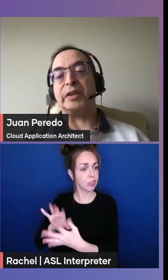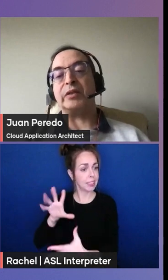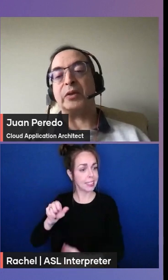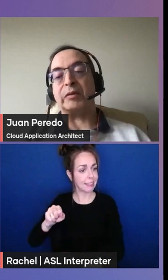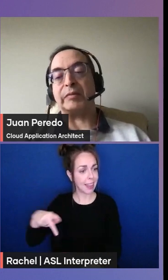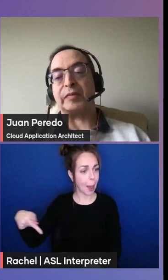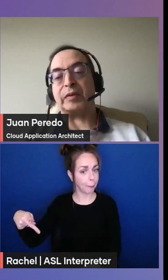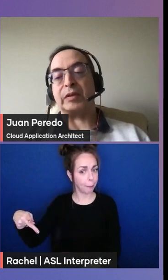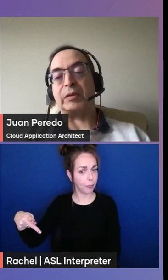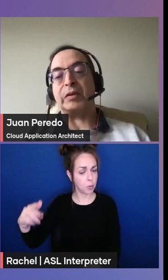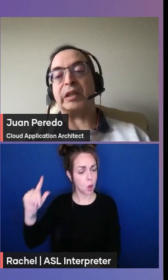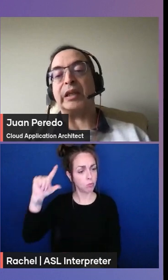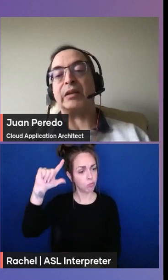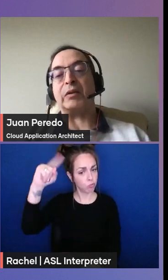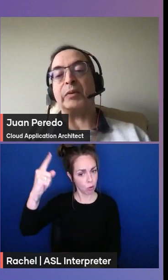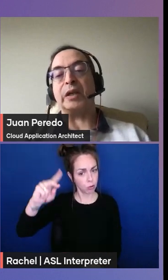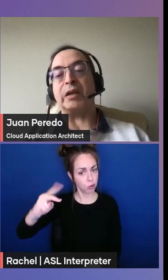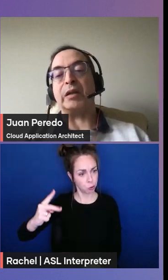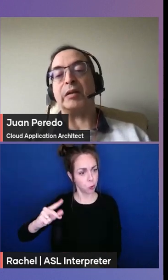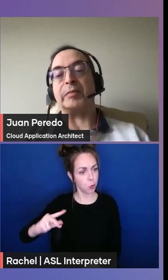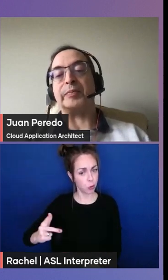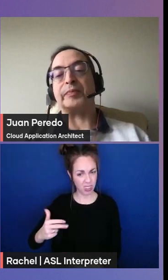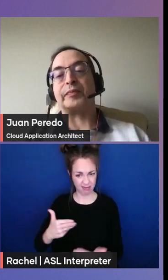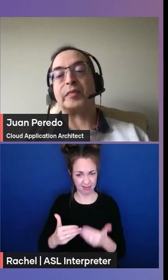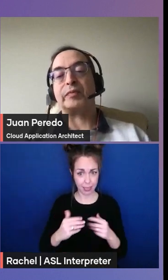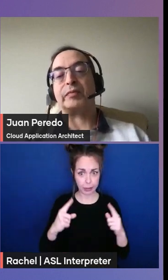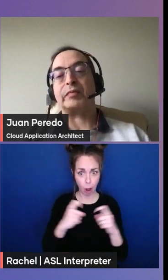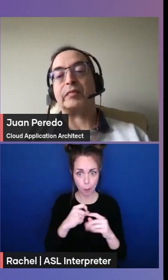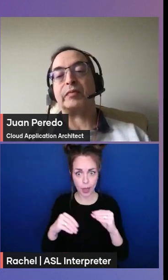which means you're telling